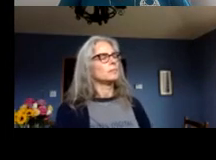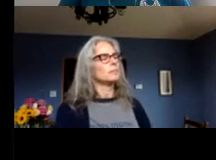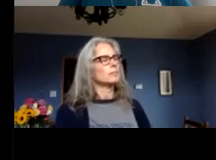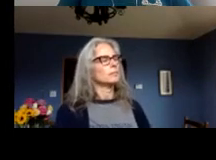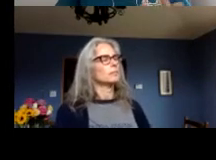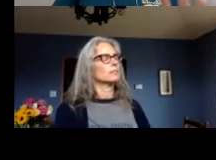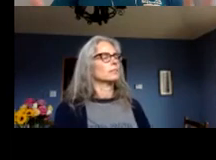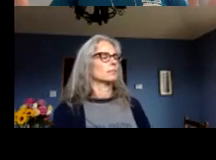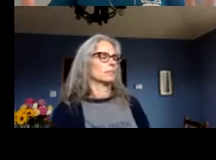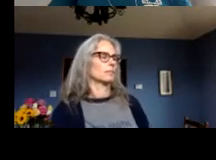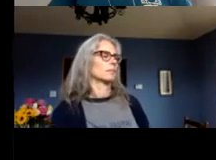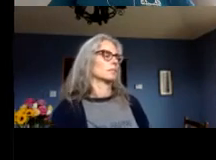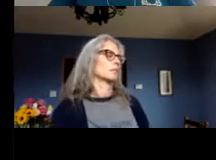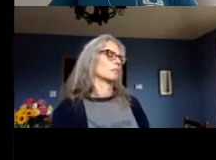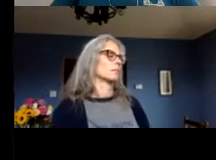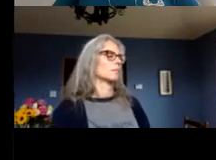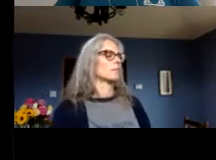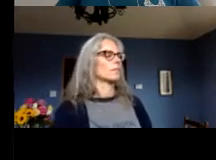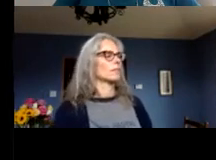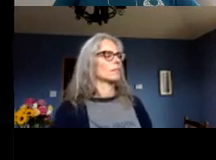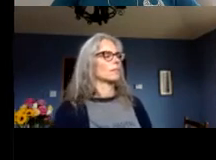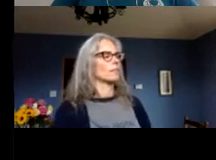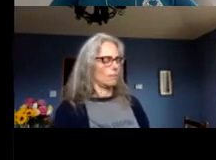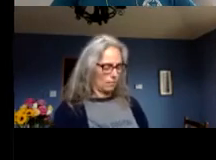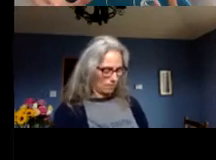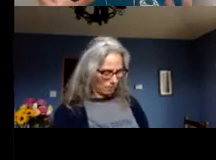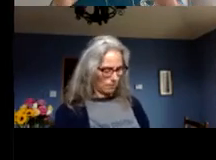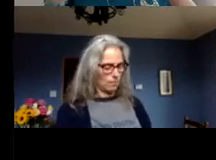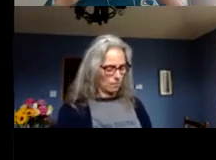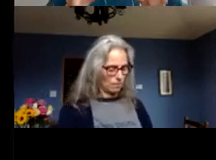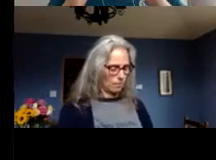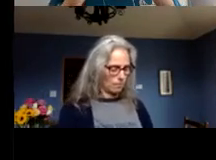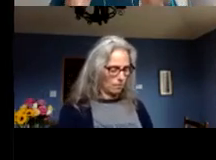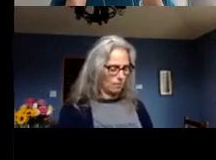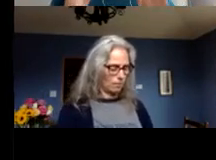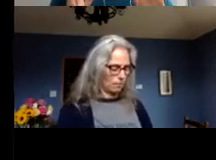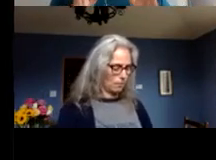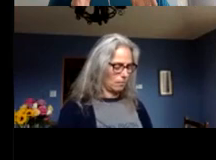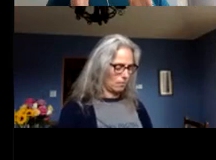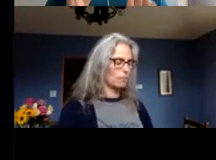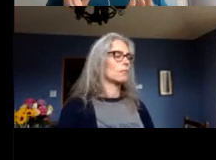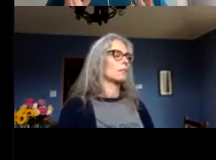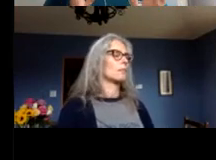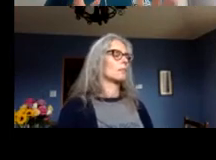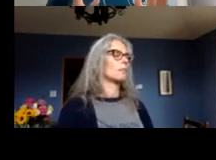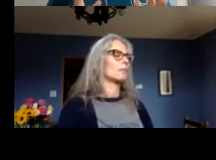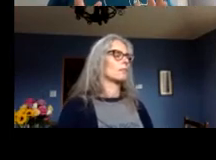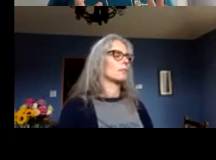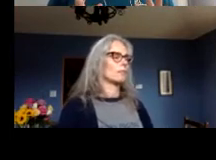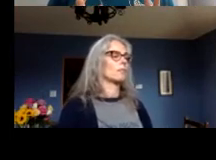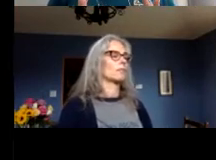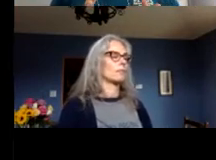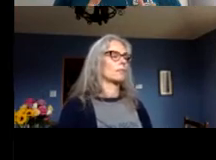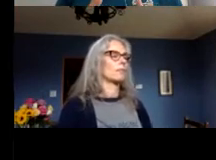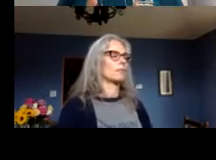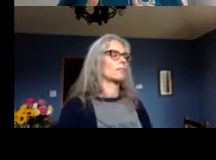Okay. So some things about grading and feedback inside a classroom. Again, there is an entire separate 1-hour webinar about grading and